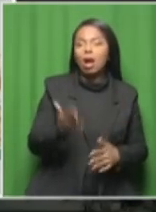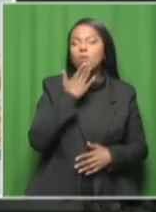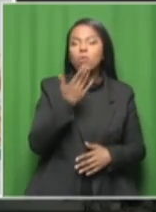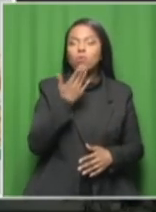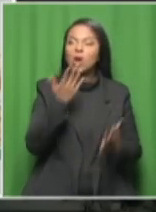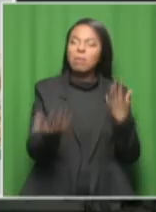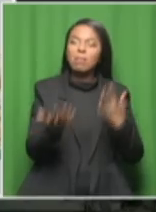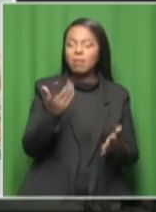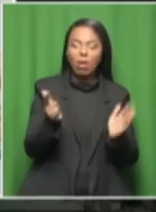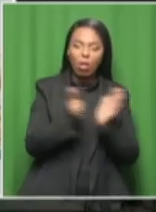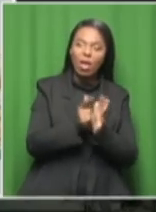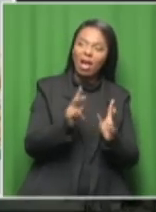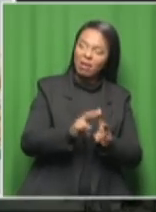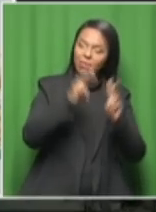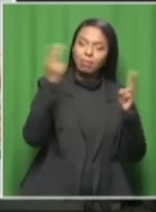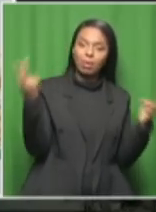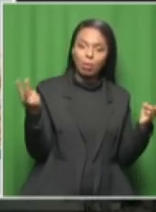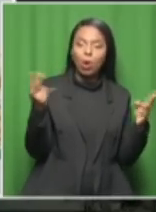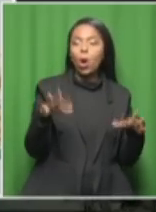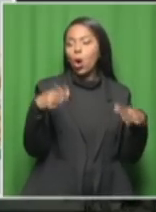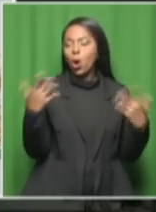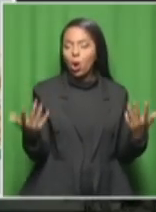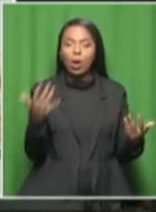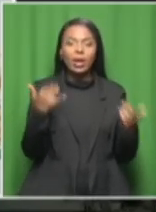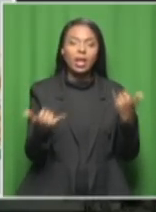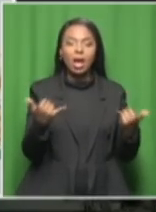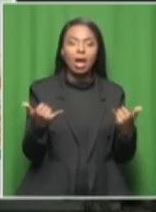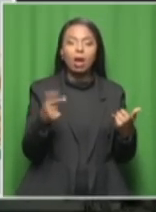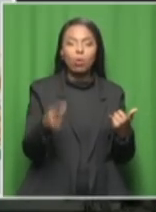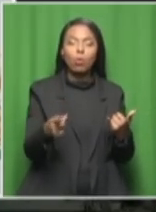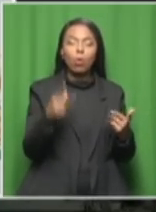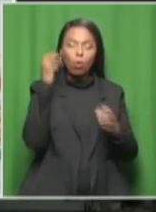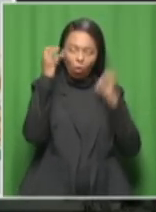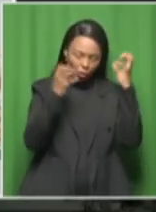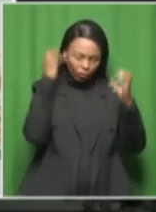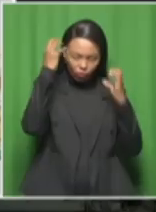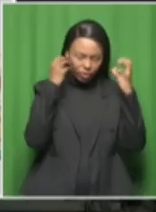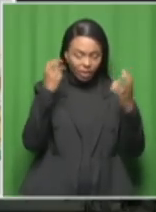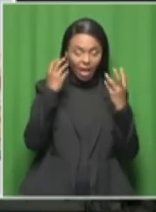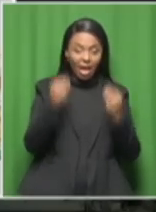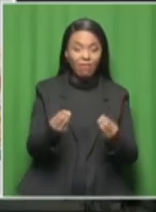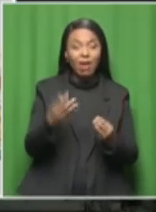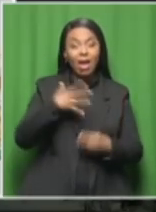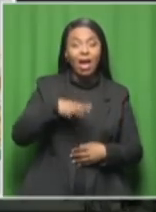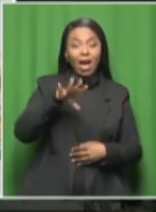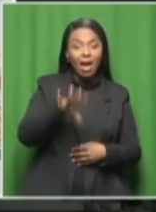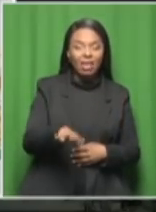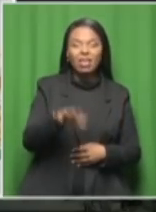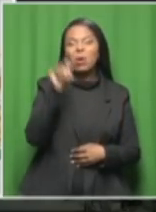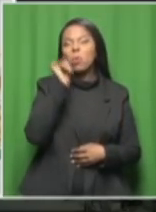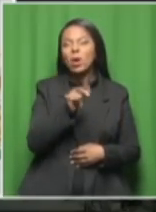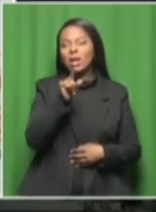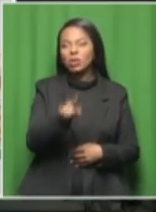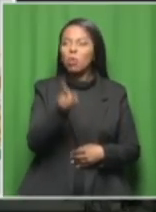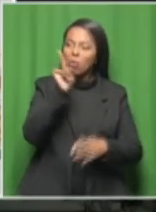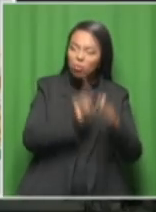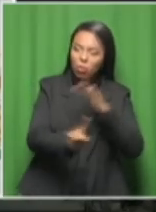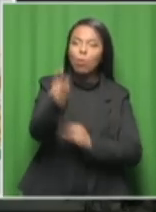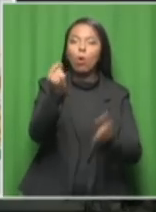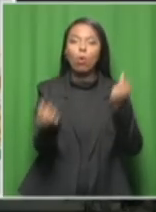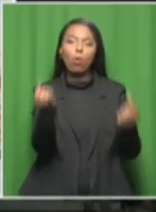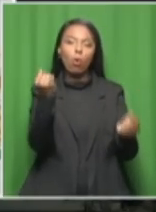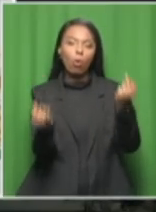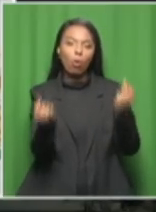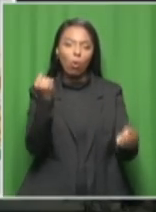are supposed to be guided by it easily gets very confused. The other is when you are in court. We